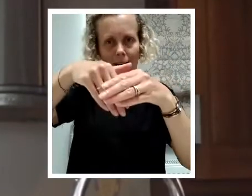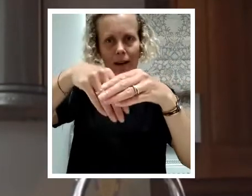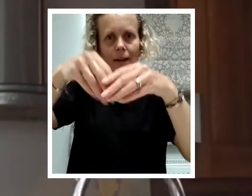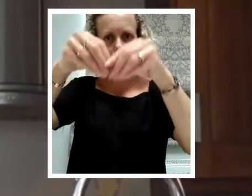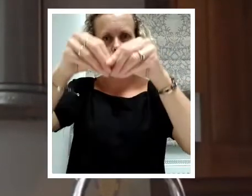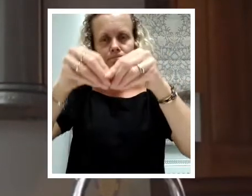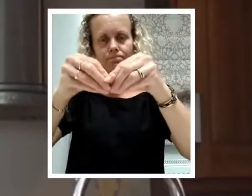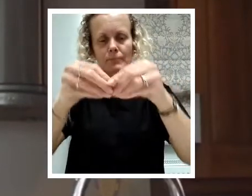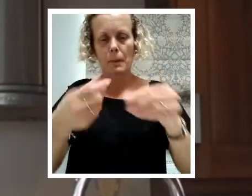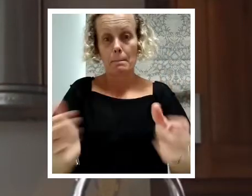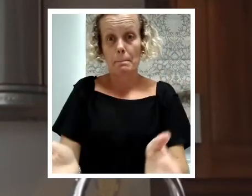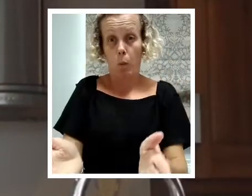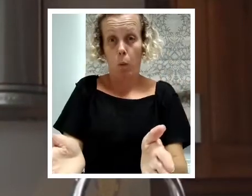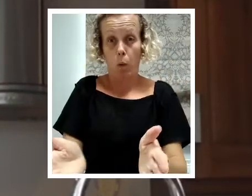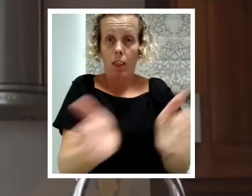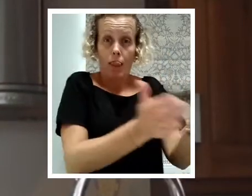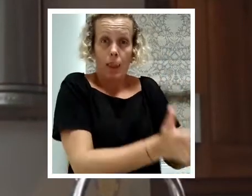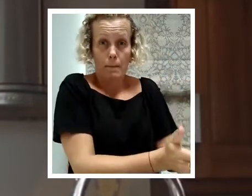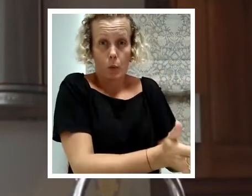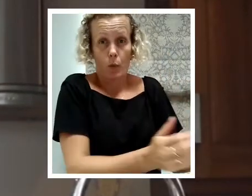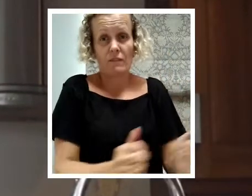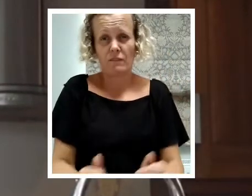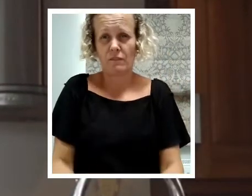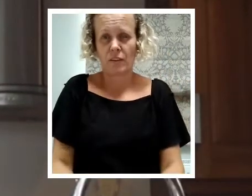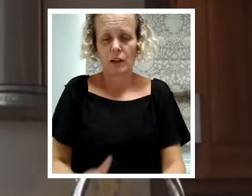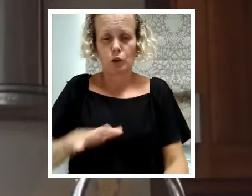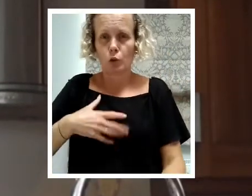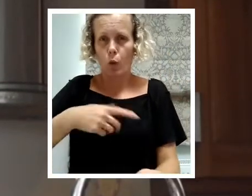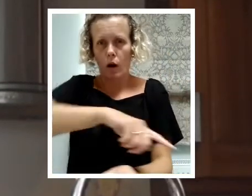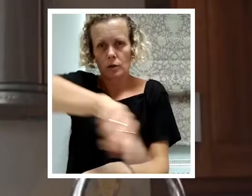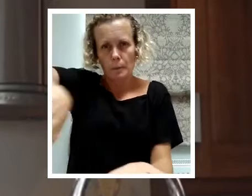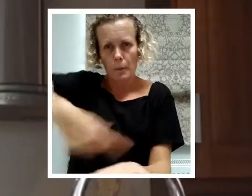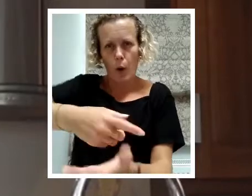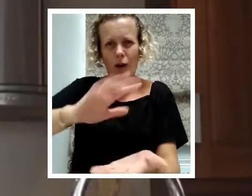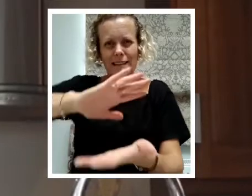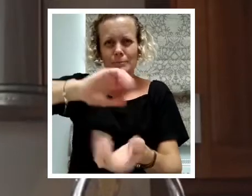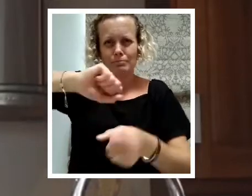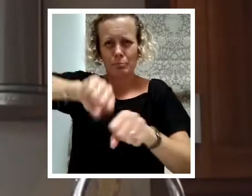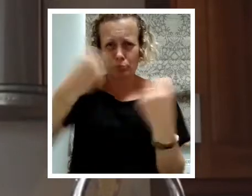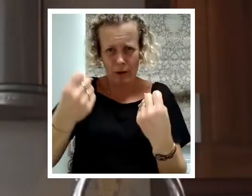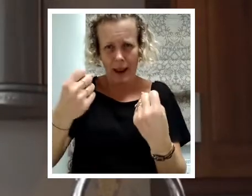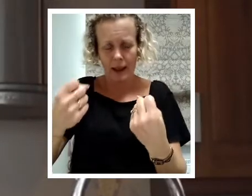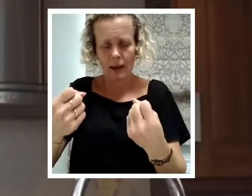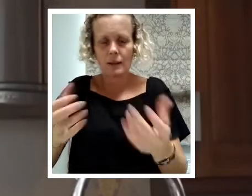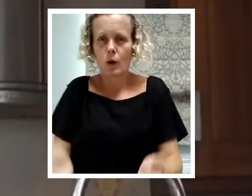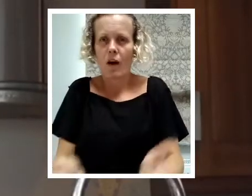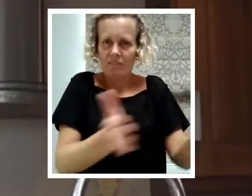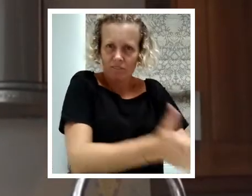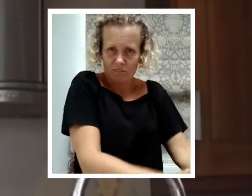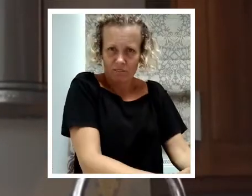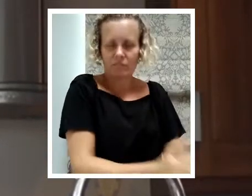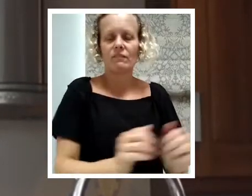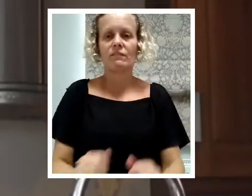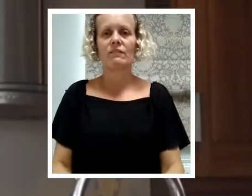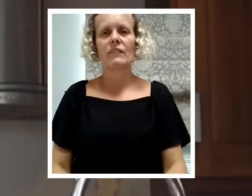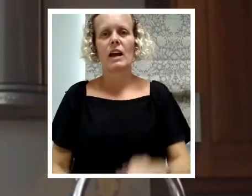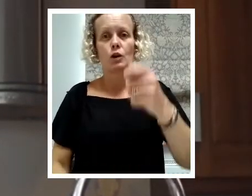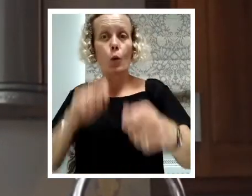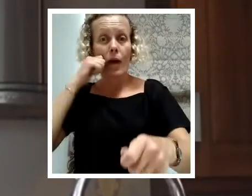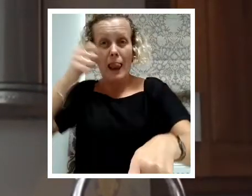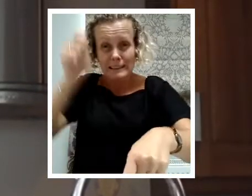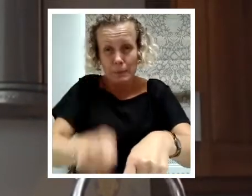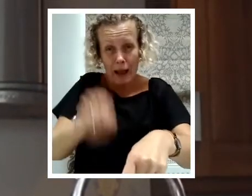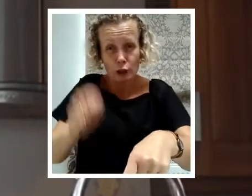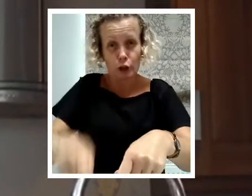my glass chopping board in case I smash it. And then we're going to get our rolling pin and give it a